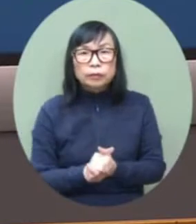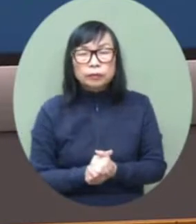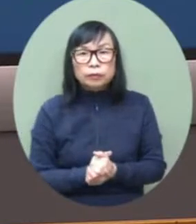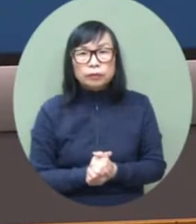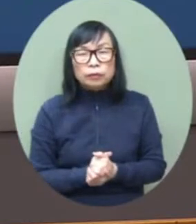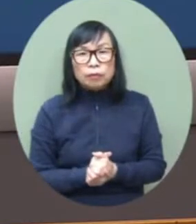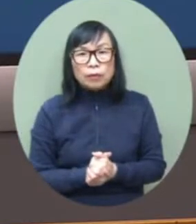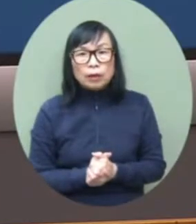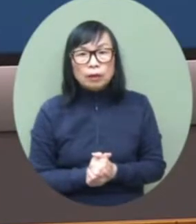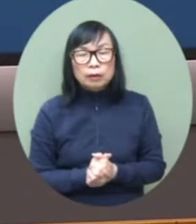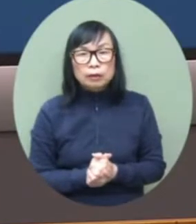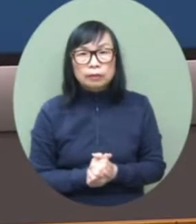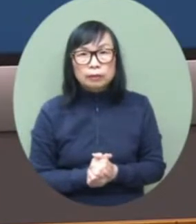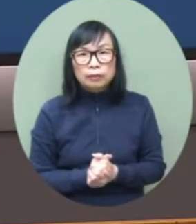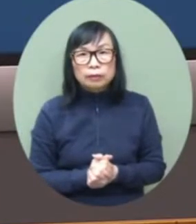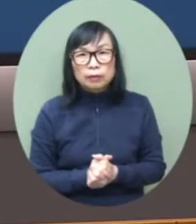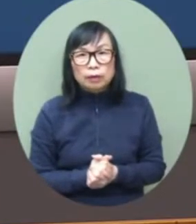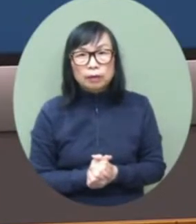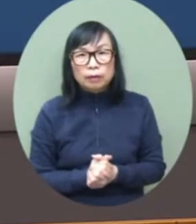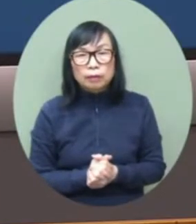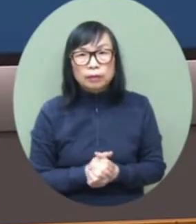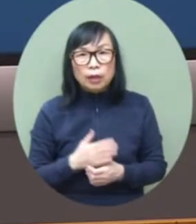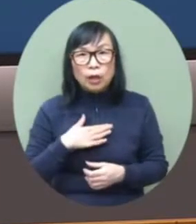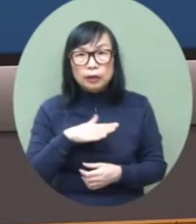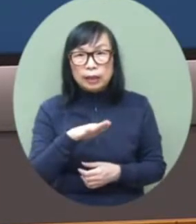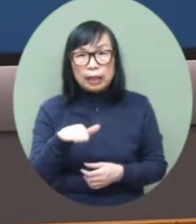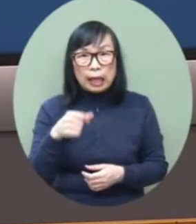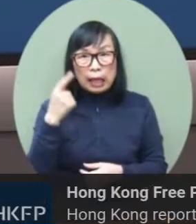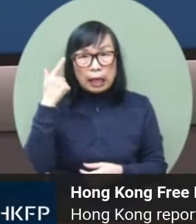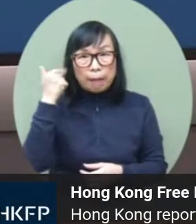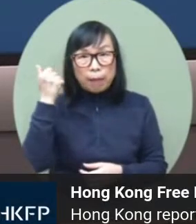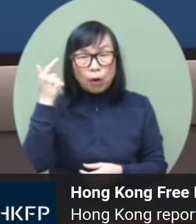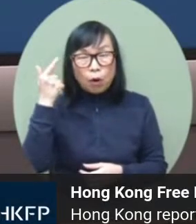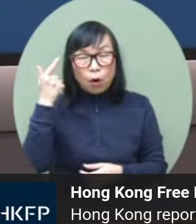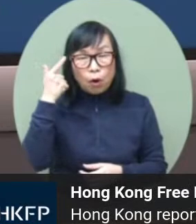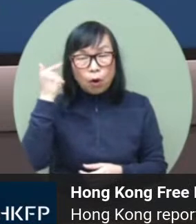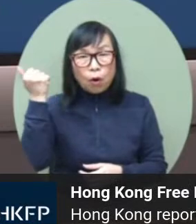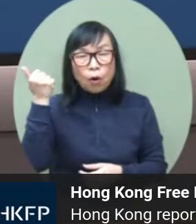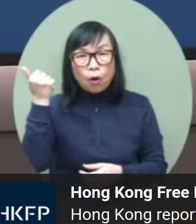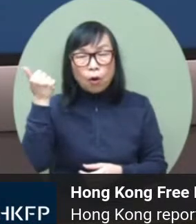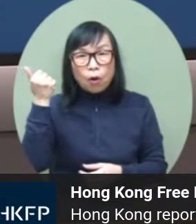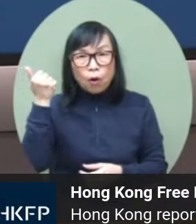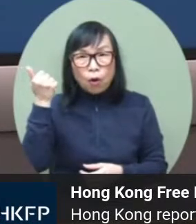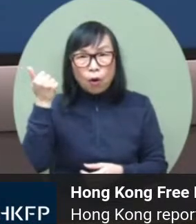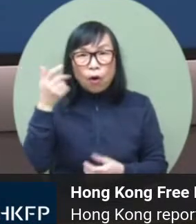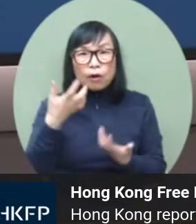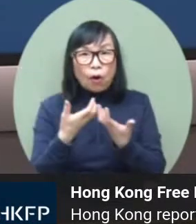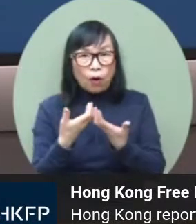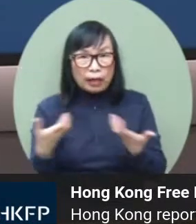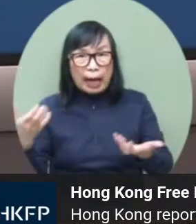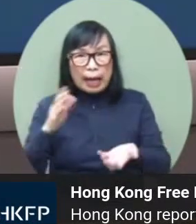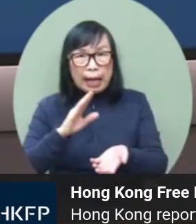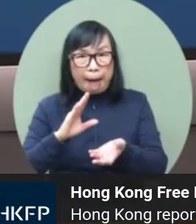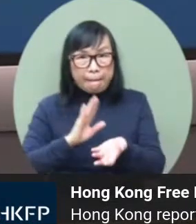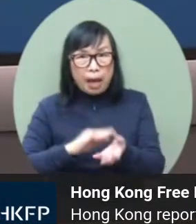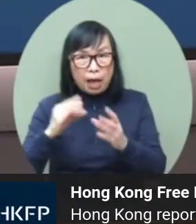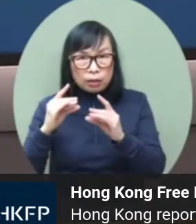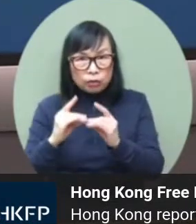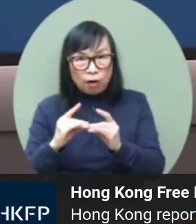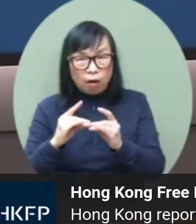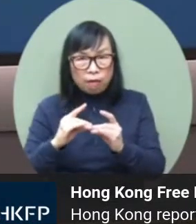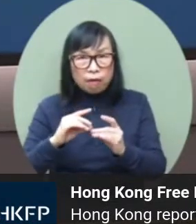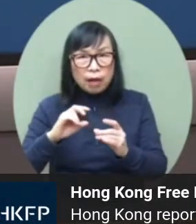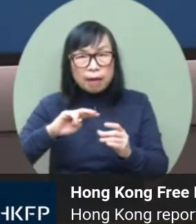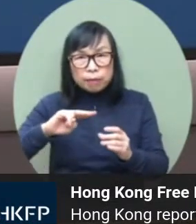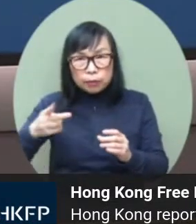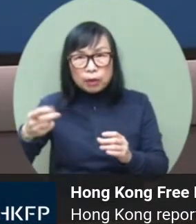can fasten the turnaround of the isolation bed, and so as to increase the capacity of